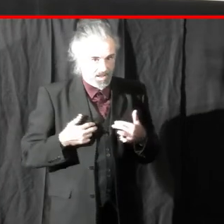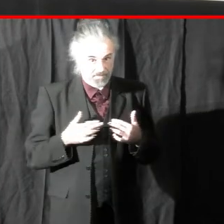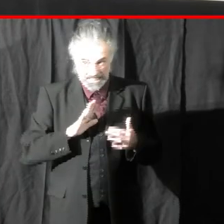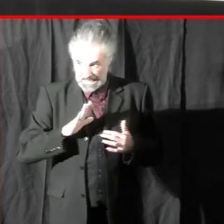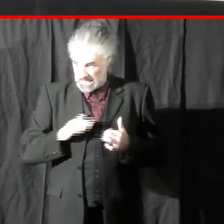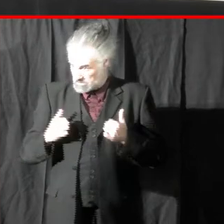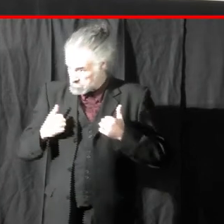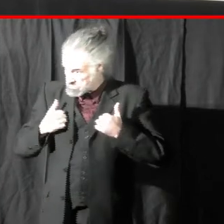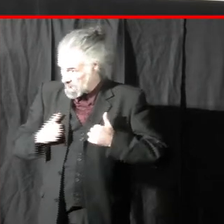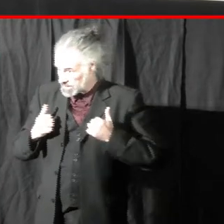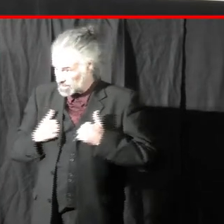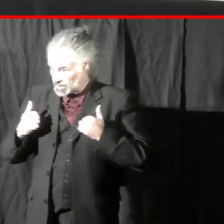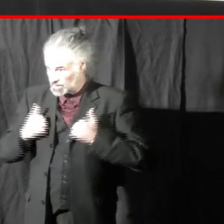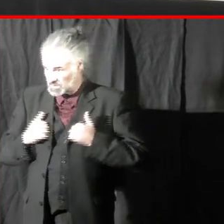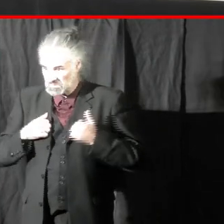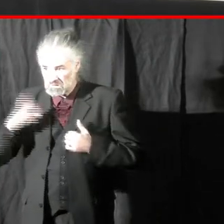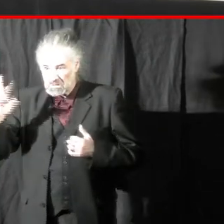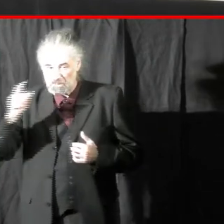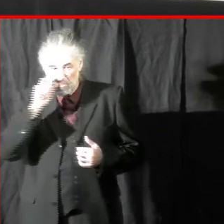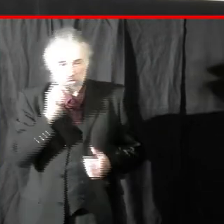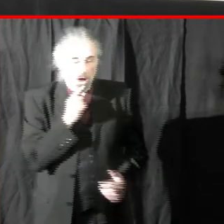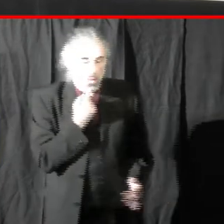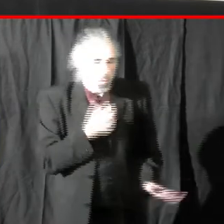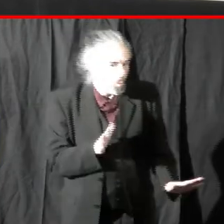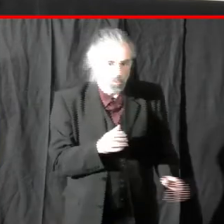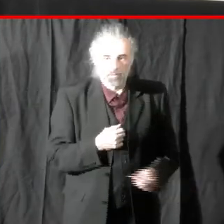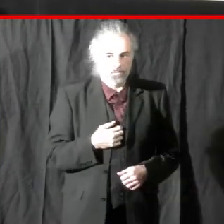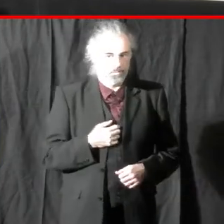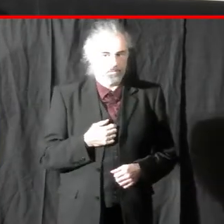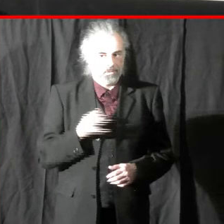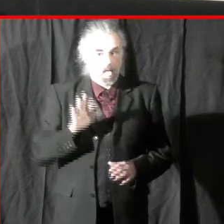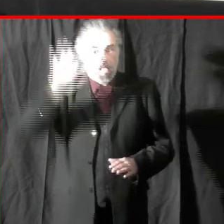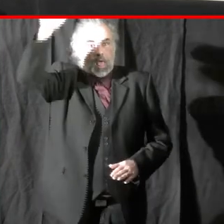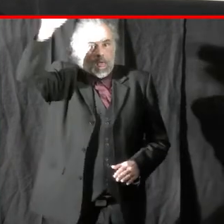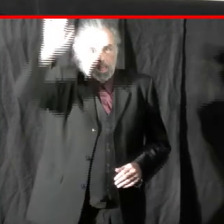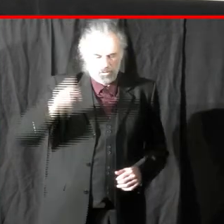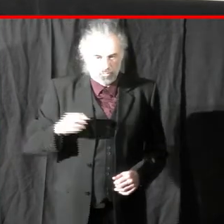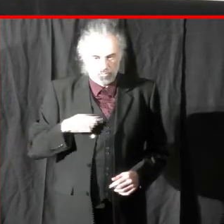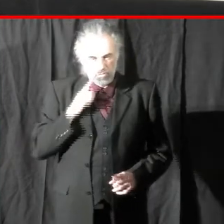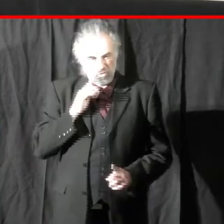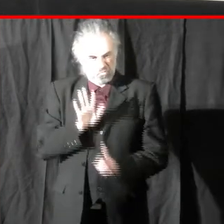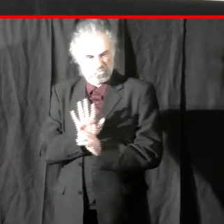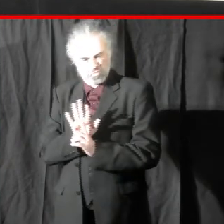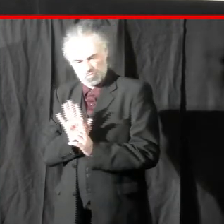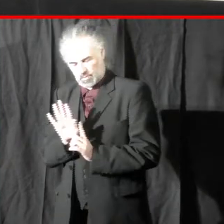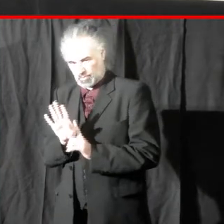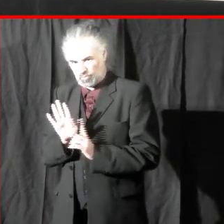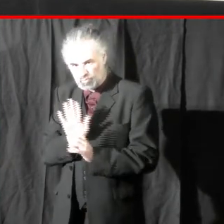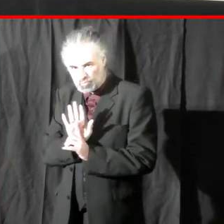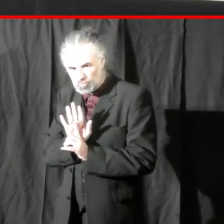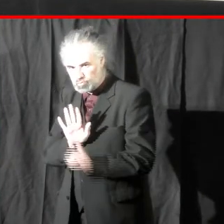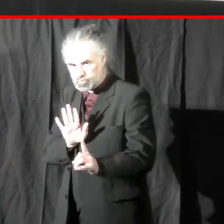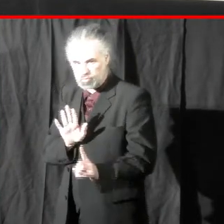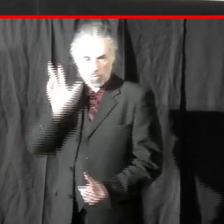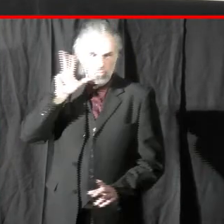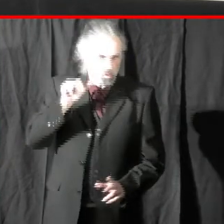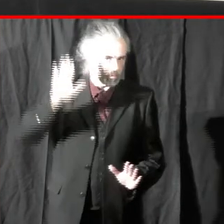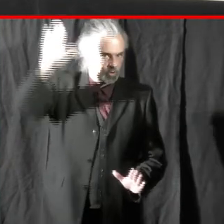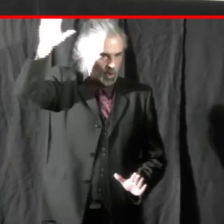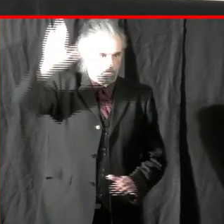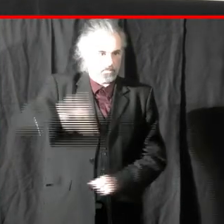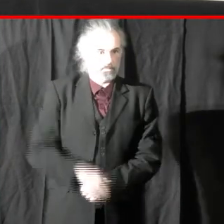because sometimes people are a bit shy and it doesn't stop the action. So we need a very firm, loud, clear stop with me. Hand up and a stop.